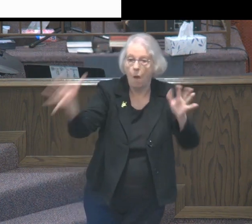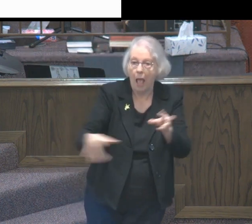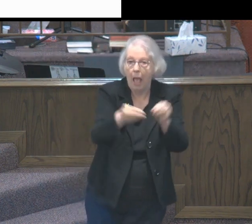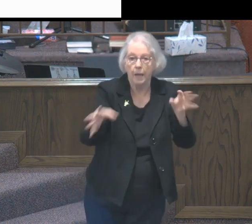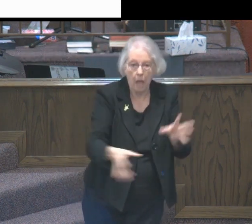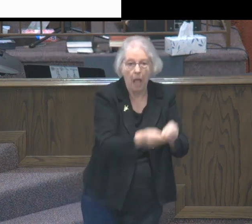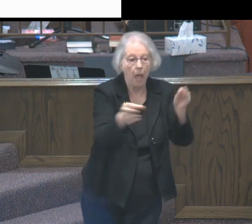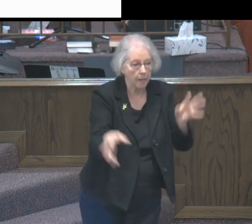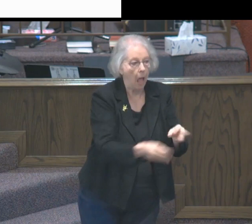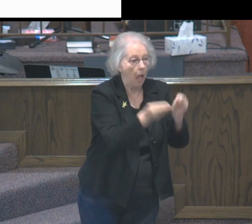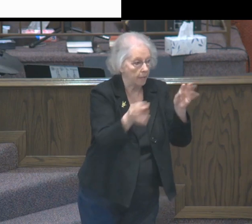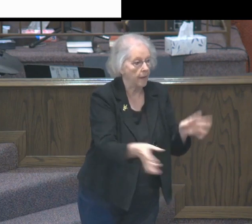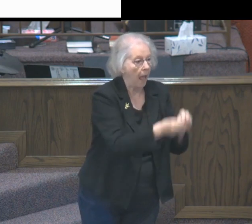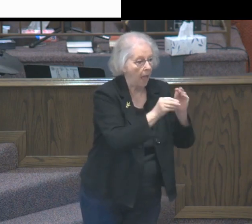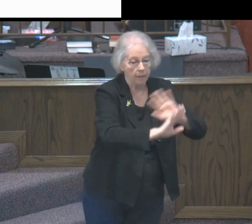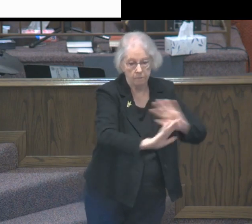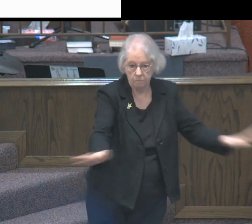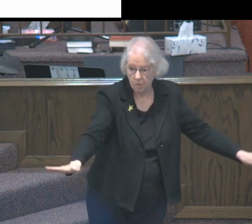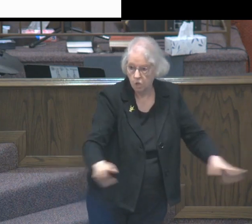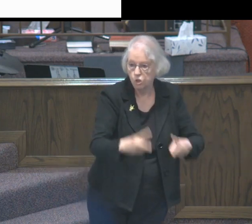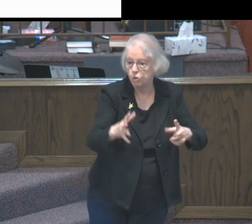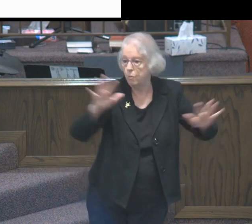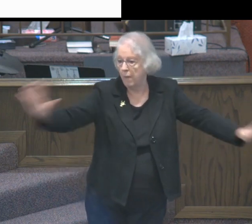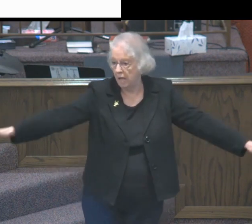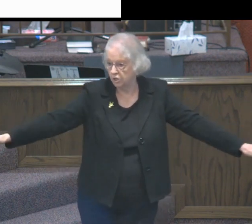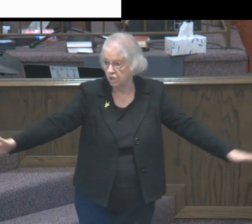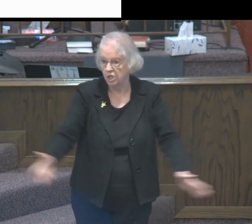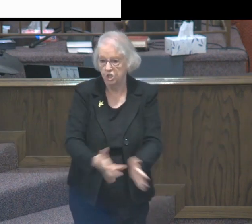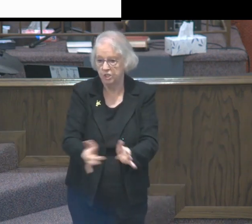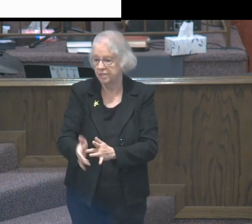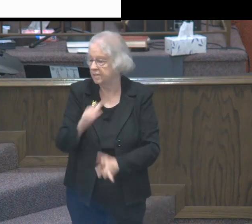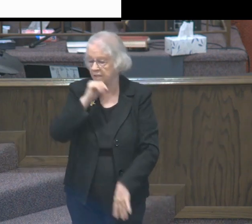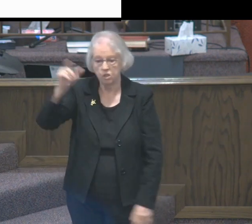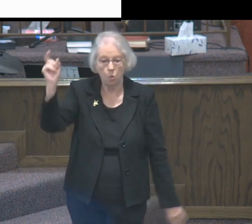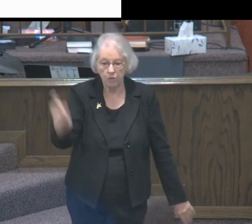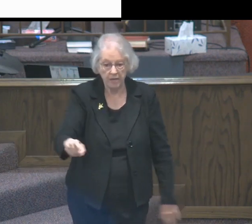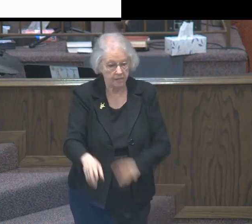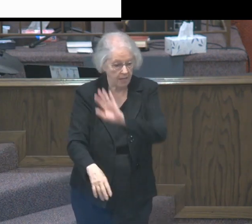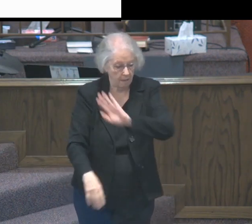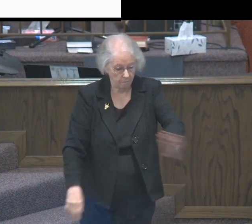man-made rules and regulations to live by of everyday life.